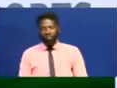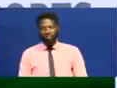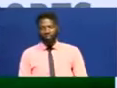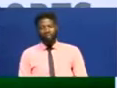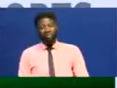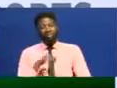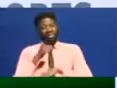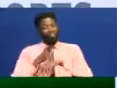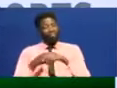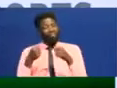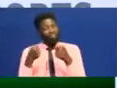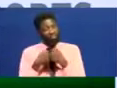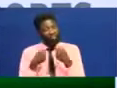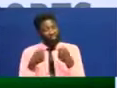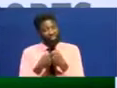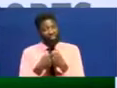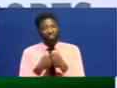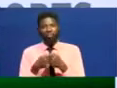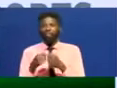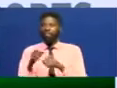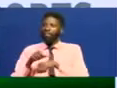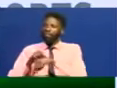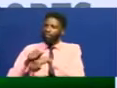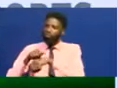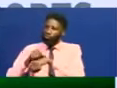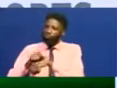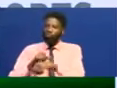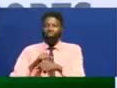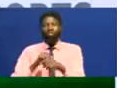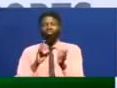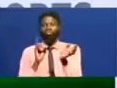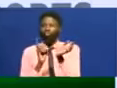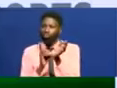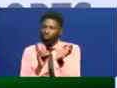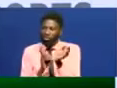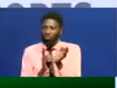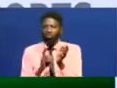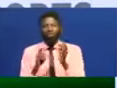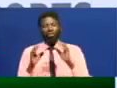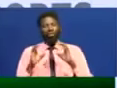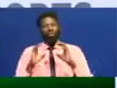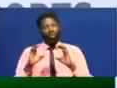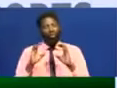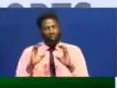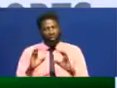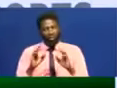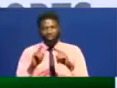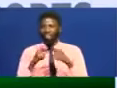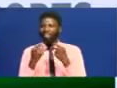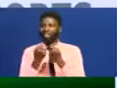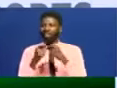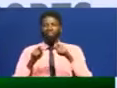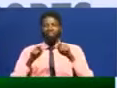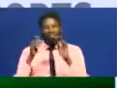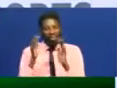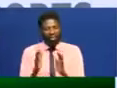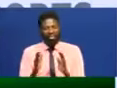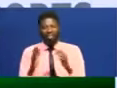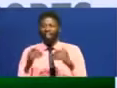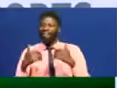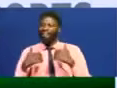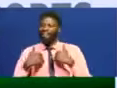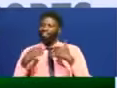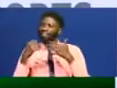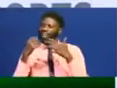During that game, there are physios, there are doctors, there are coaches, there are team managers. There is a